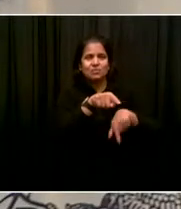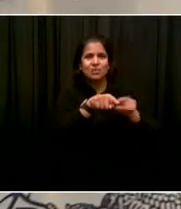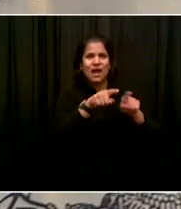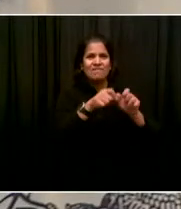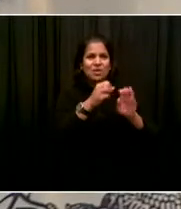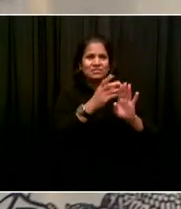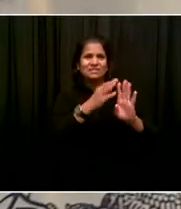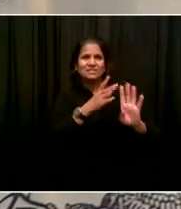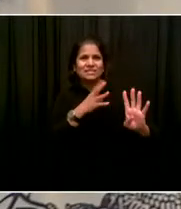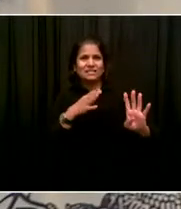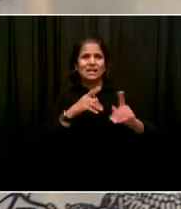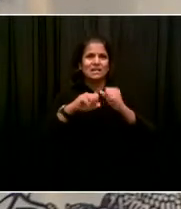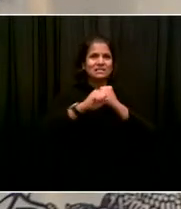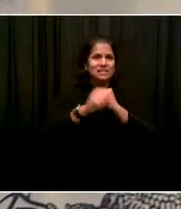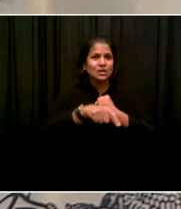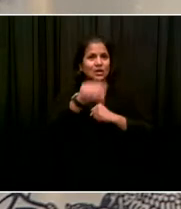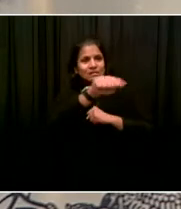add?